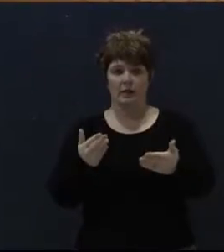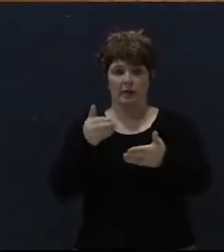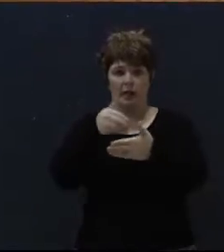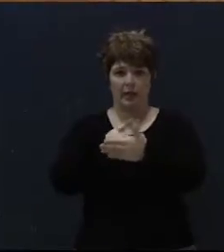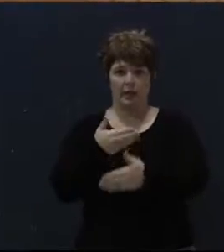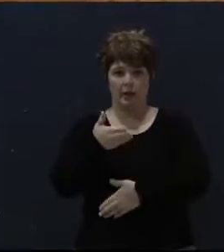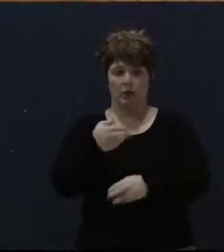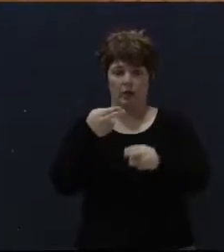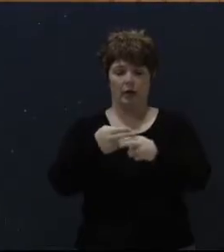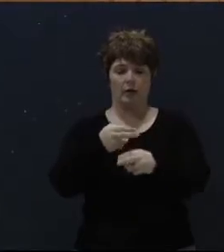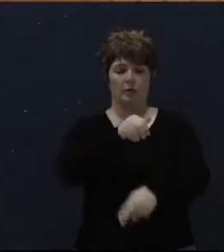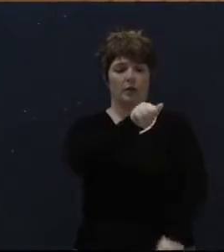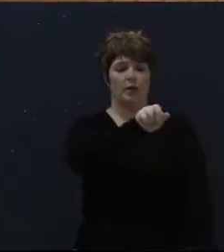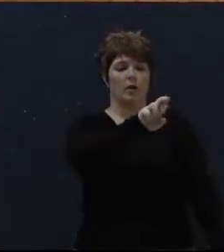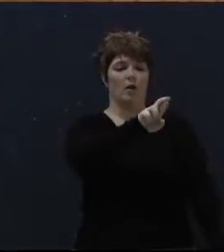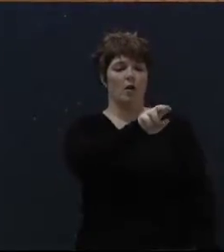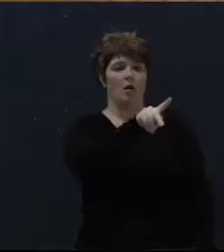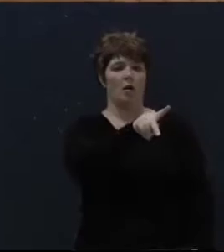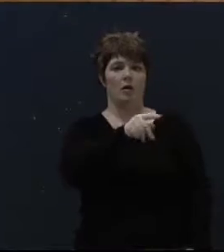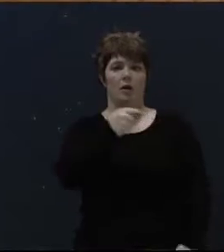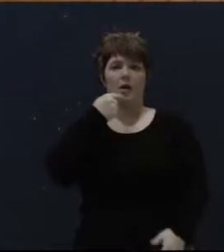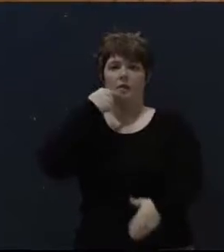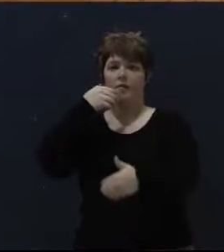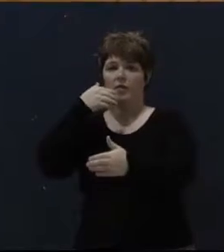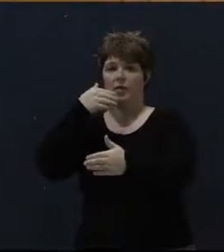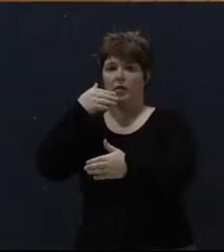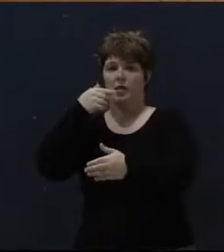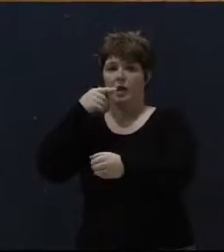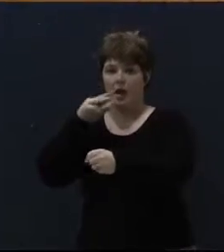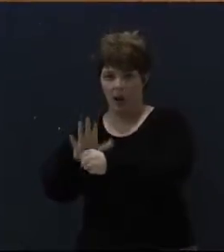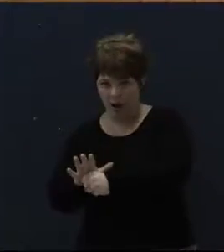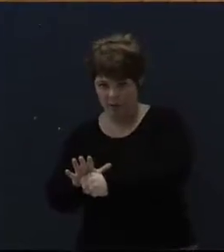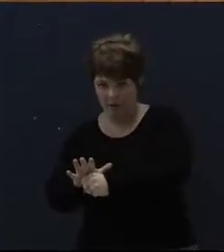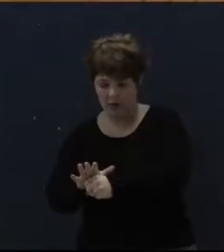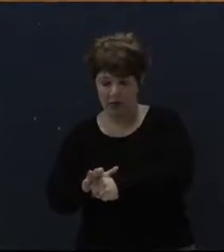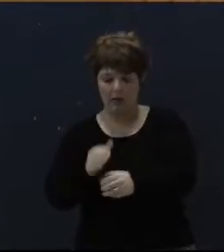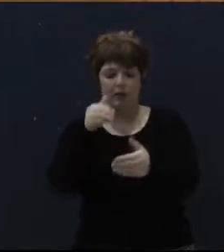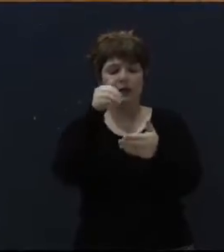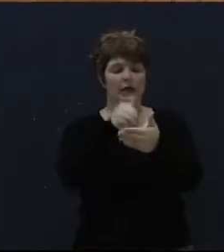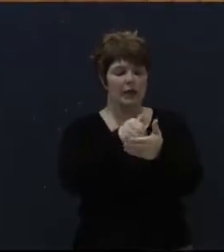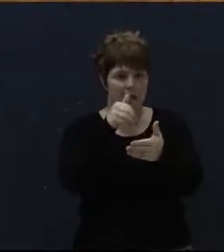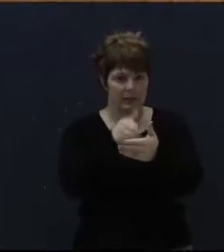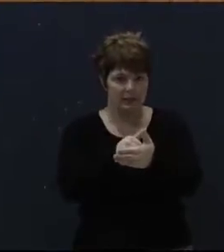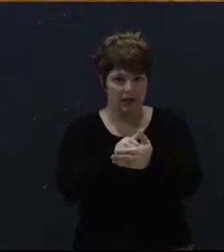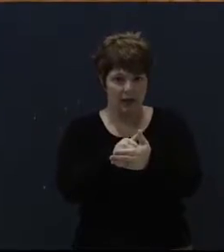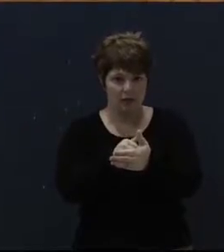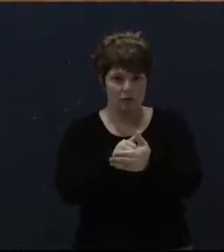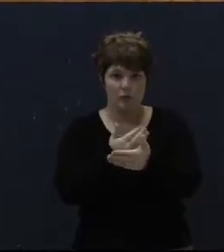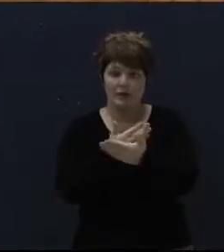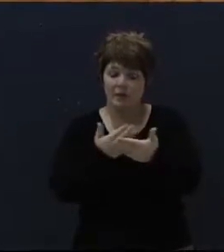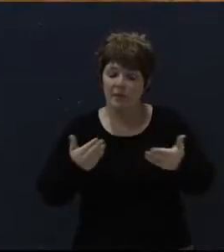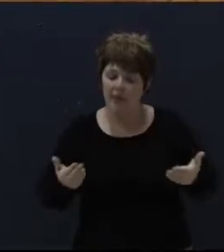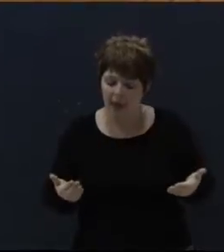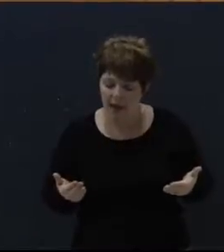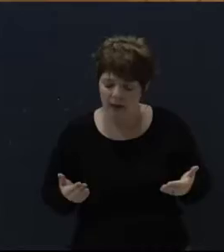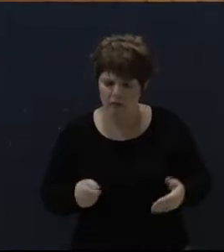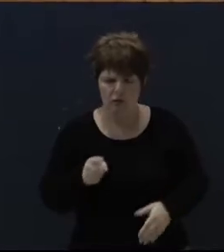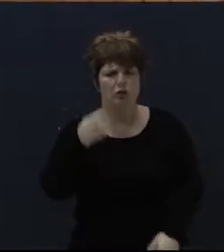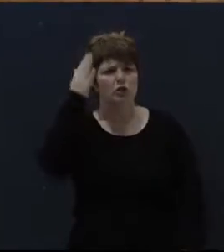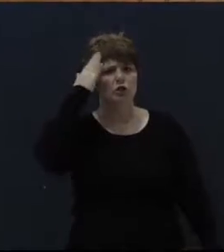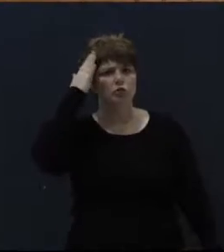right? And inside that ark was some items. Did y'all know